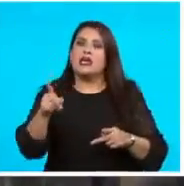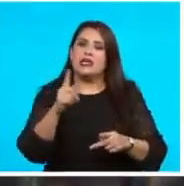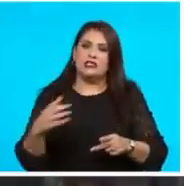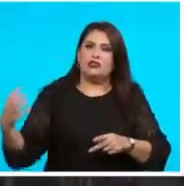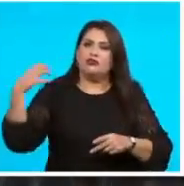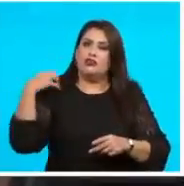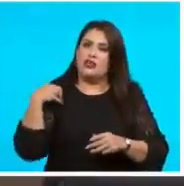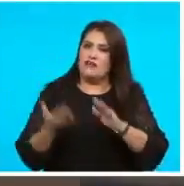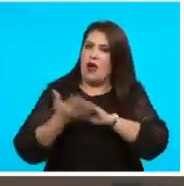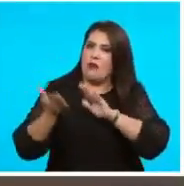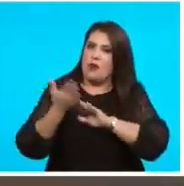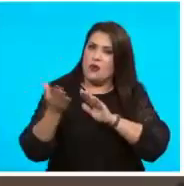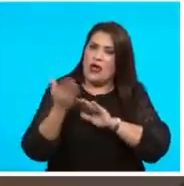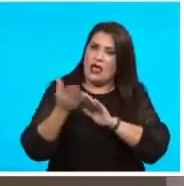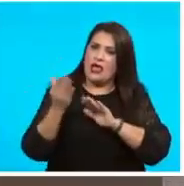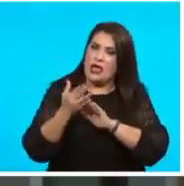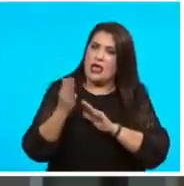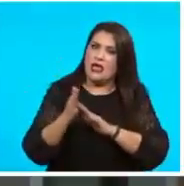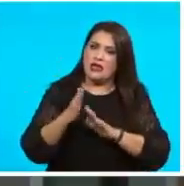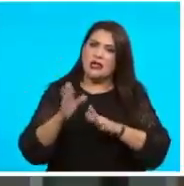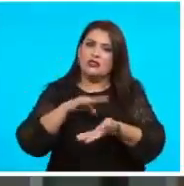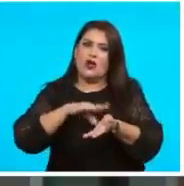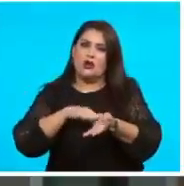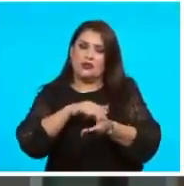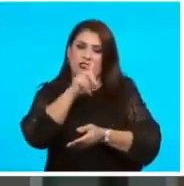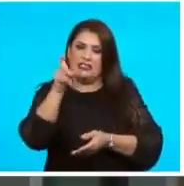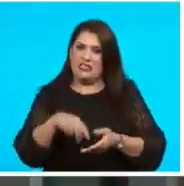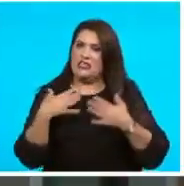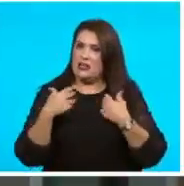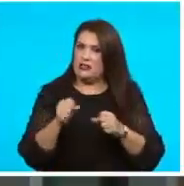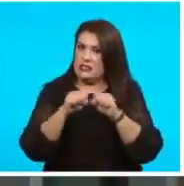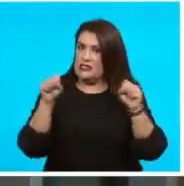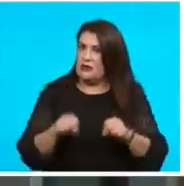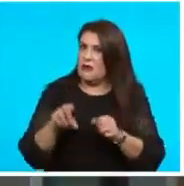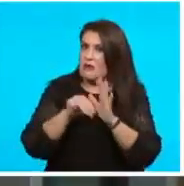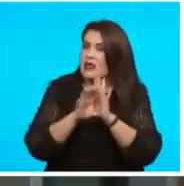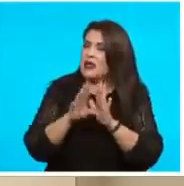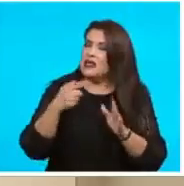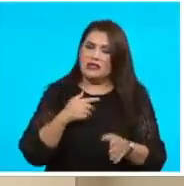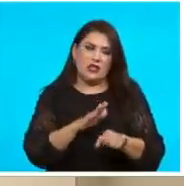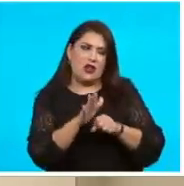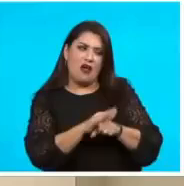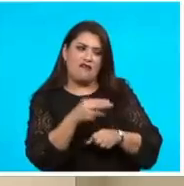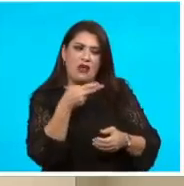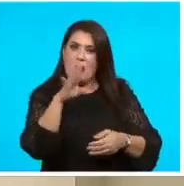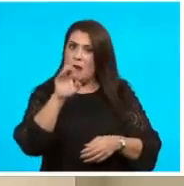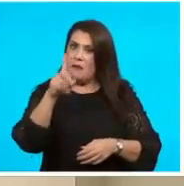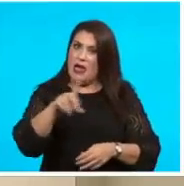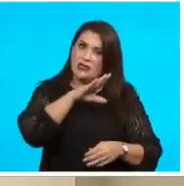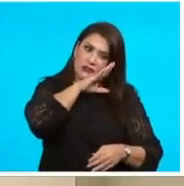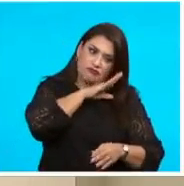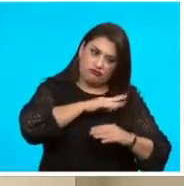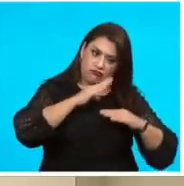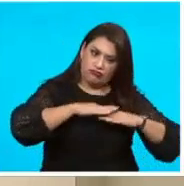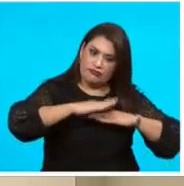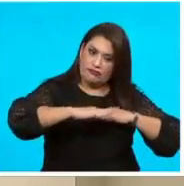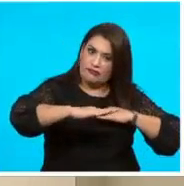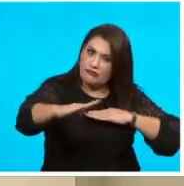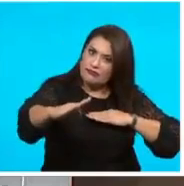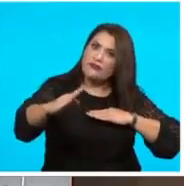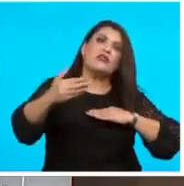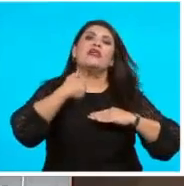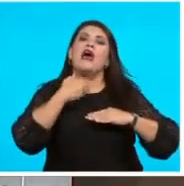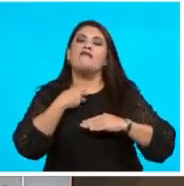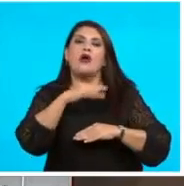Health in McAllen. Part of the planning includes making sure there are enough beds in place for patients, like intensive care unit